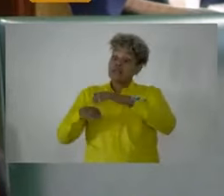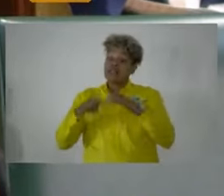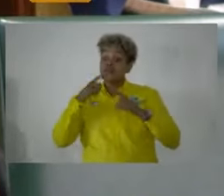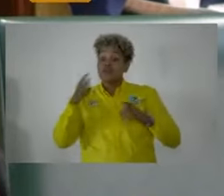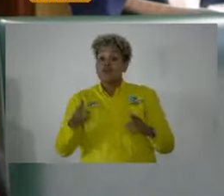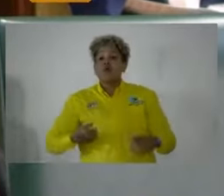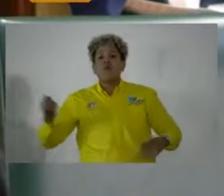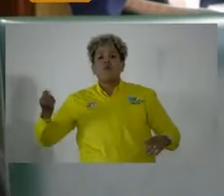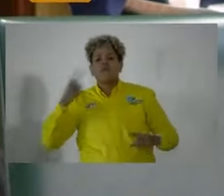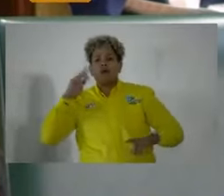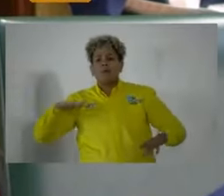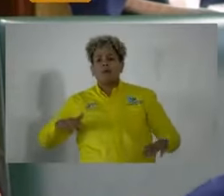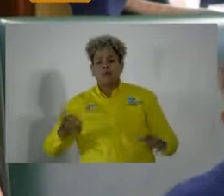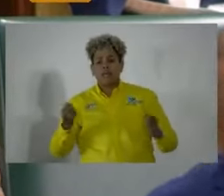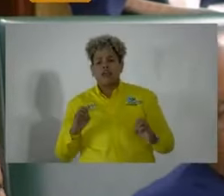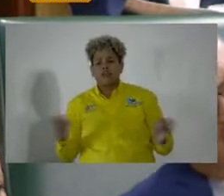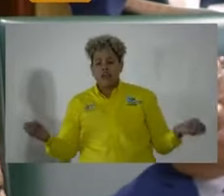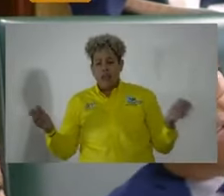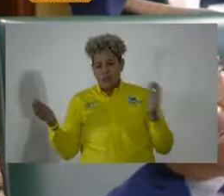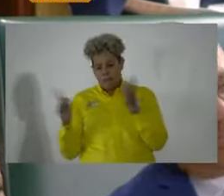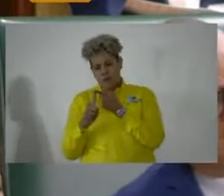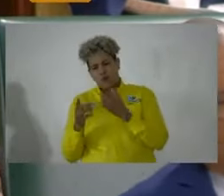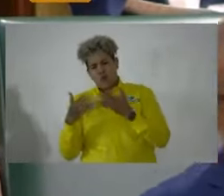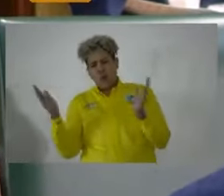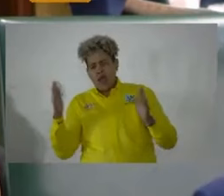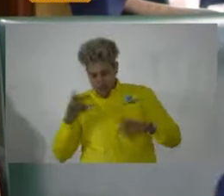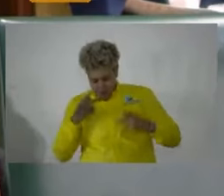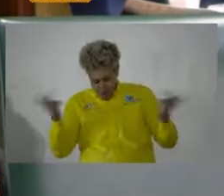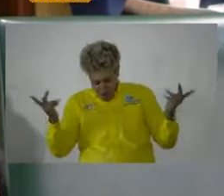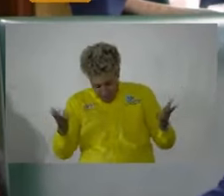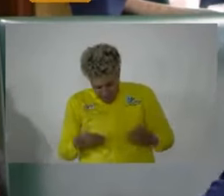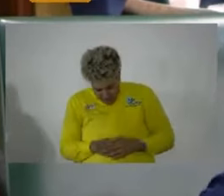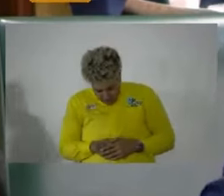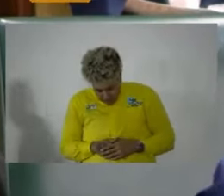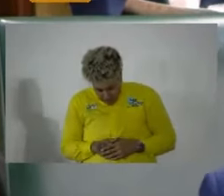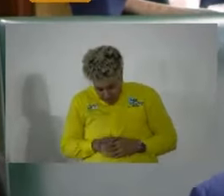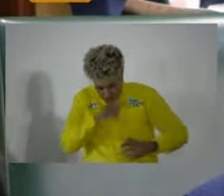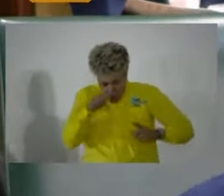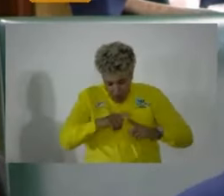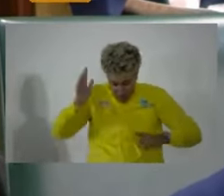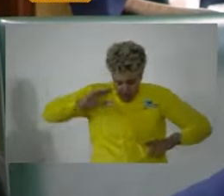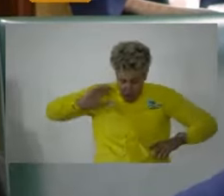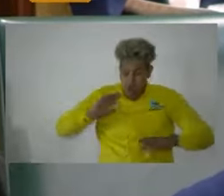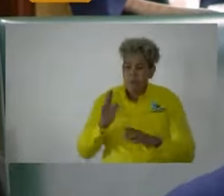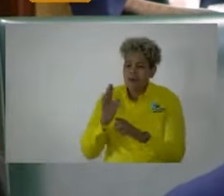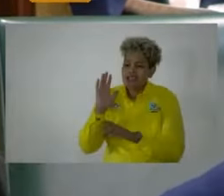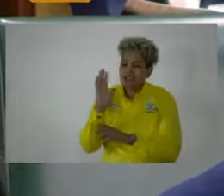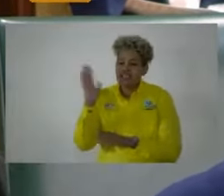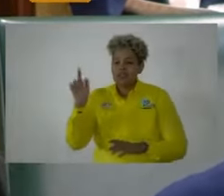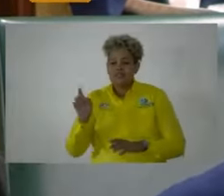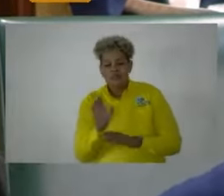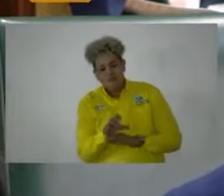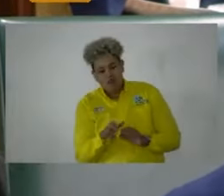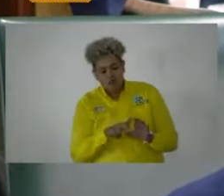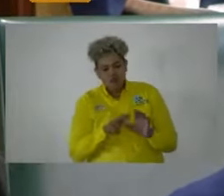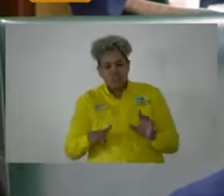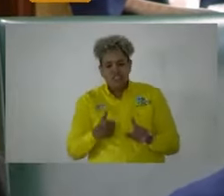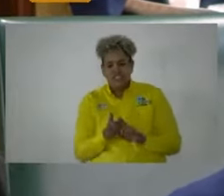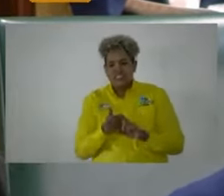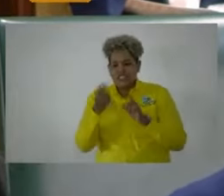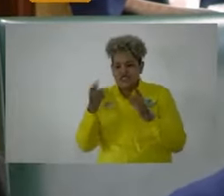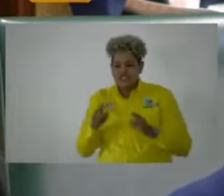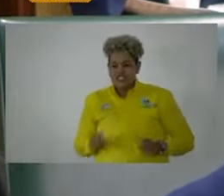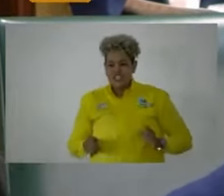from parliamentarians and the wider public. When the former Speaker was forced to resign as a result